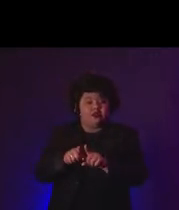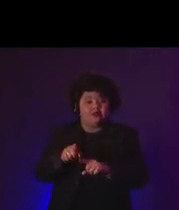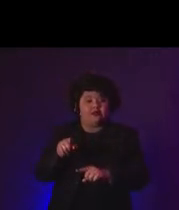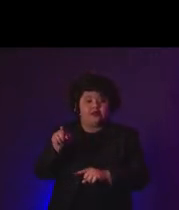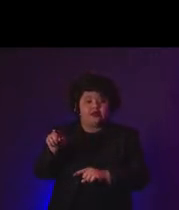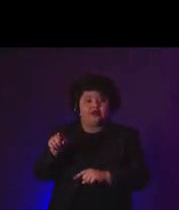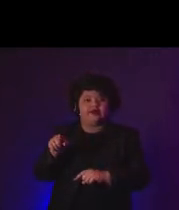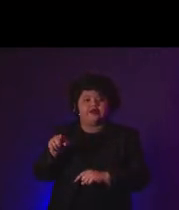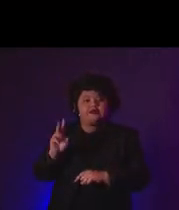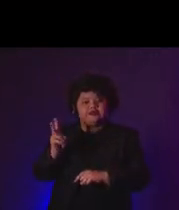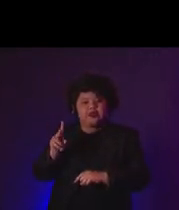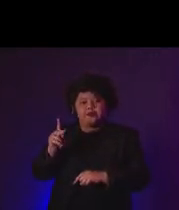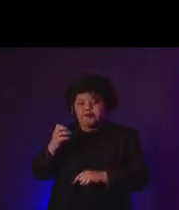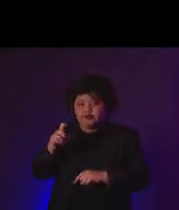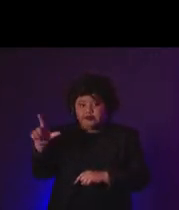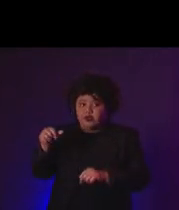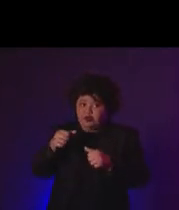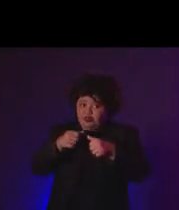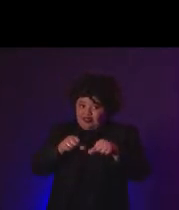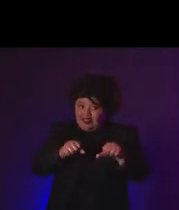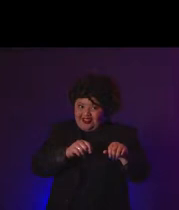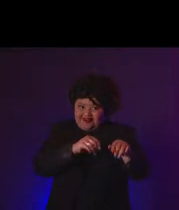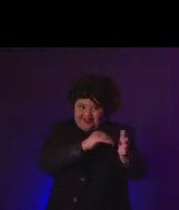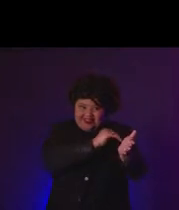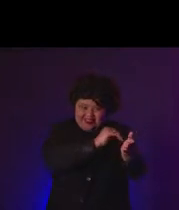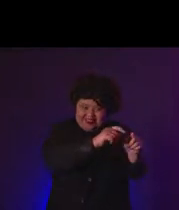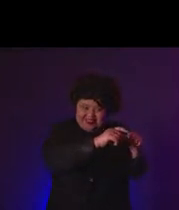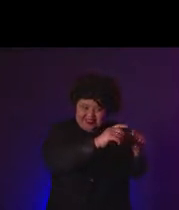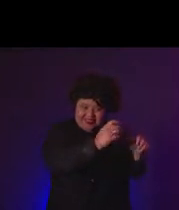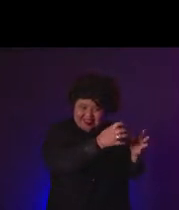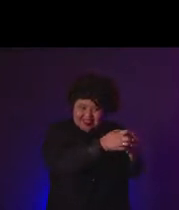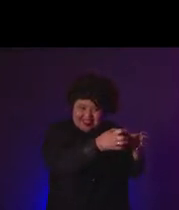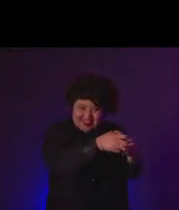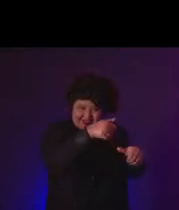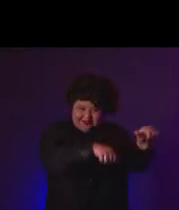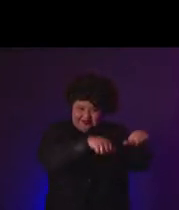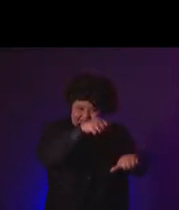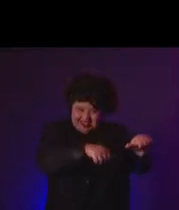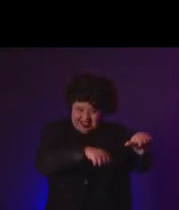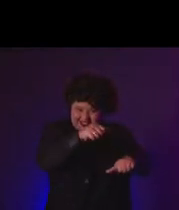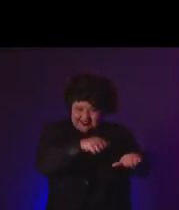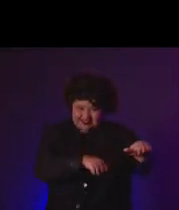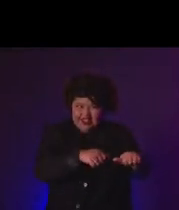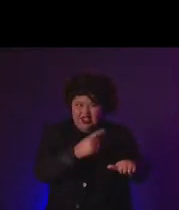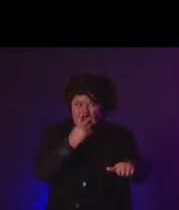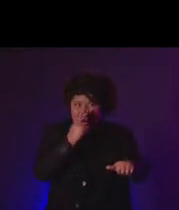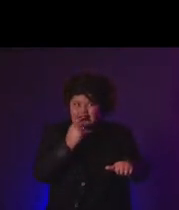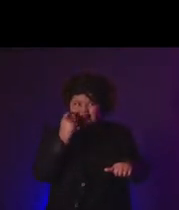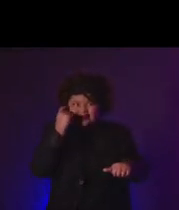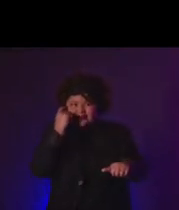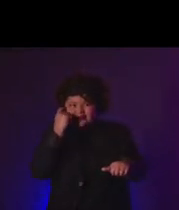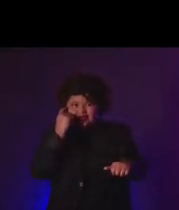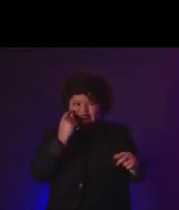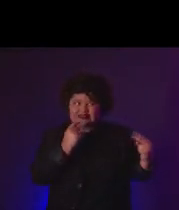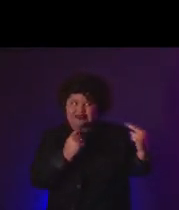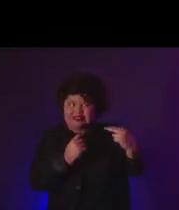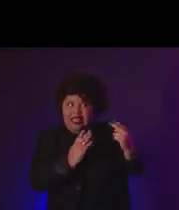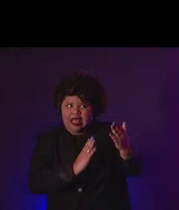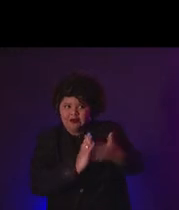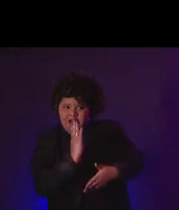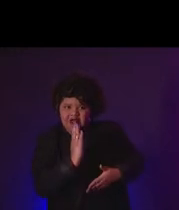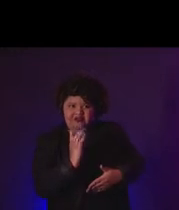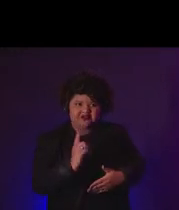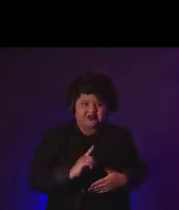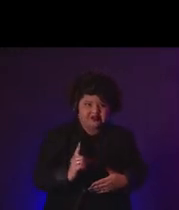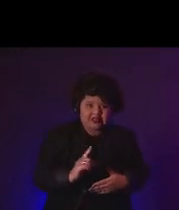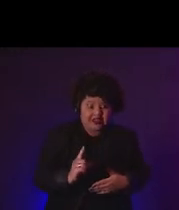selection committee, and I just don't think he was going to let anyone named Sue get overlooked. But the biggest impact